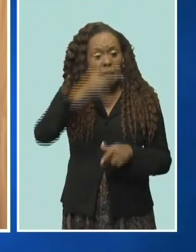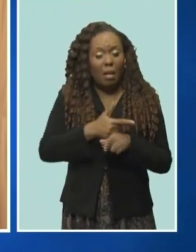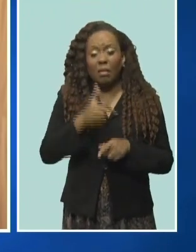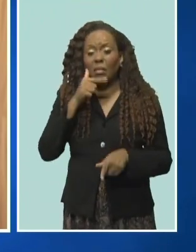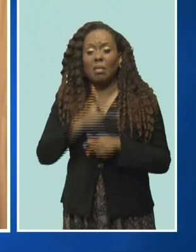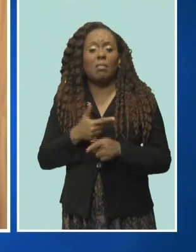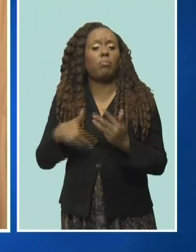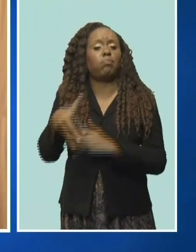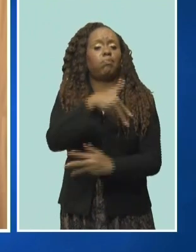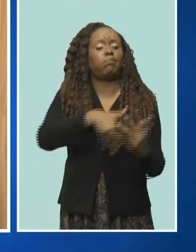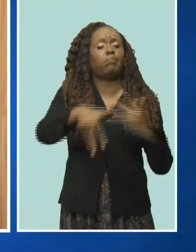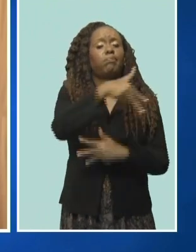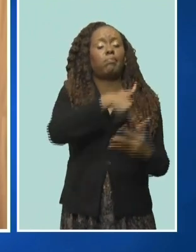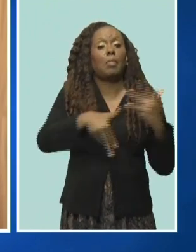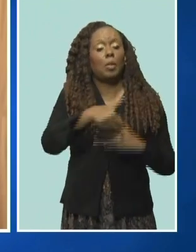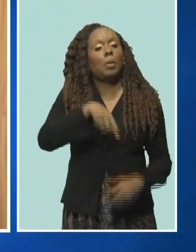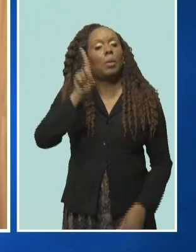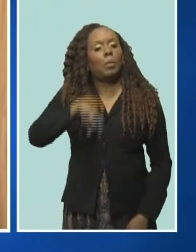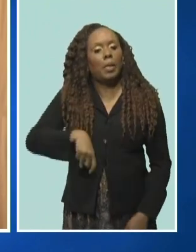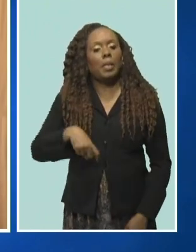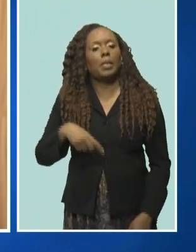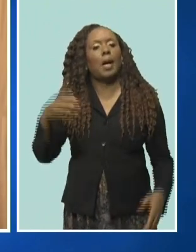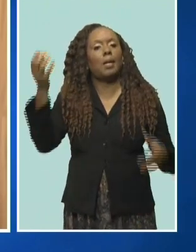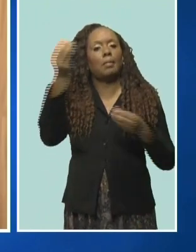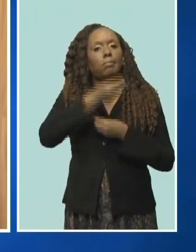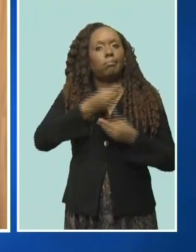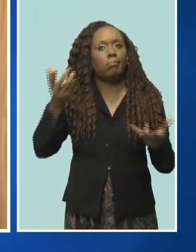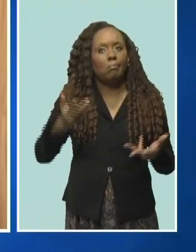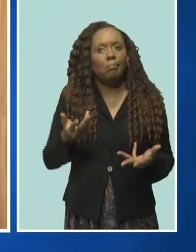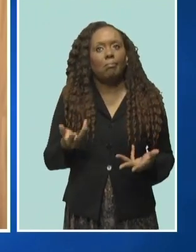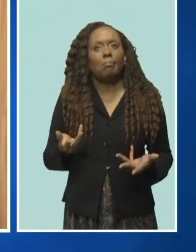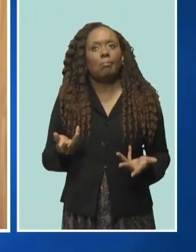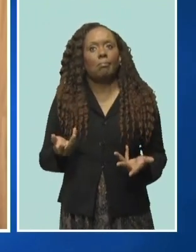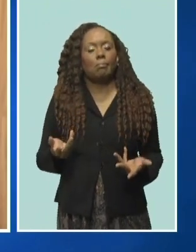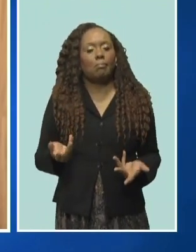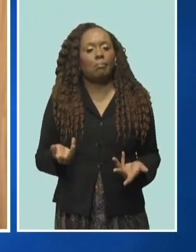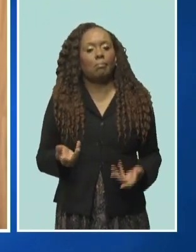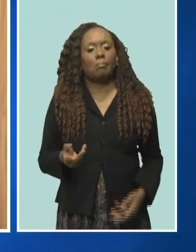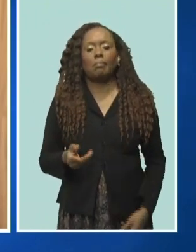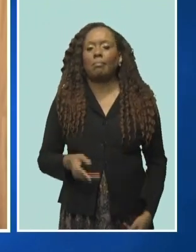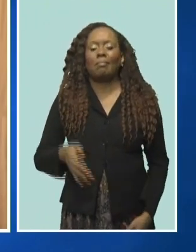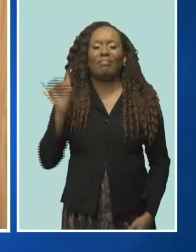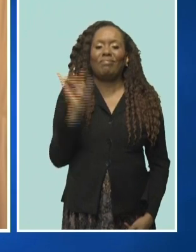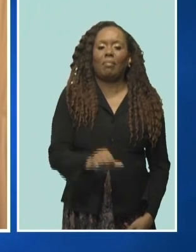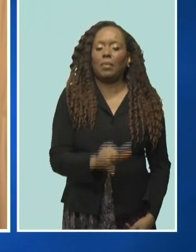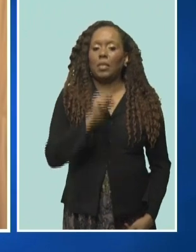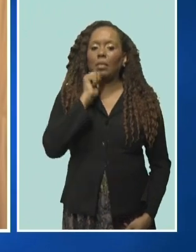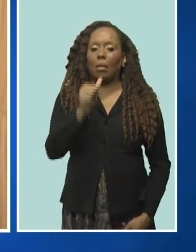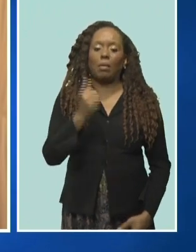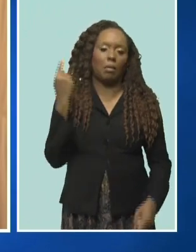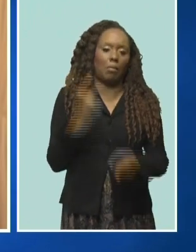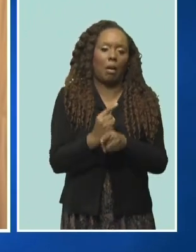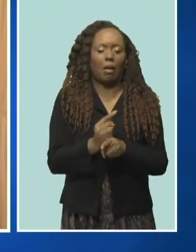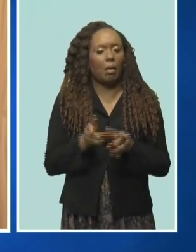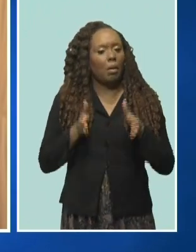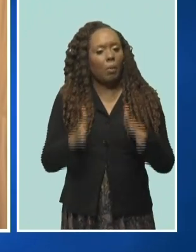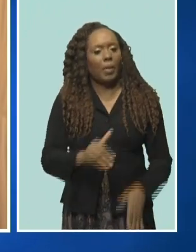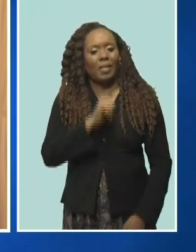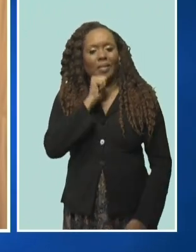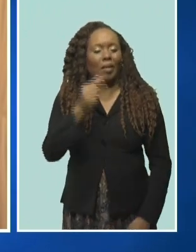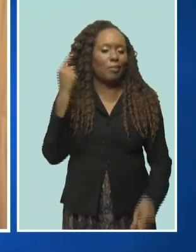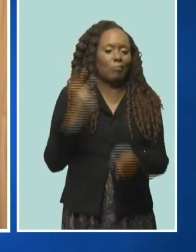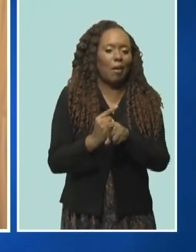block, we need to say to each other, this is not the right way to go. It will